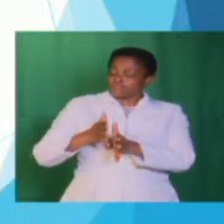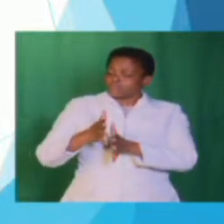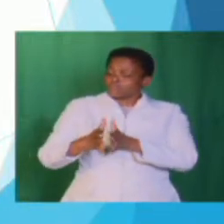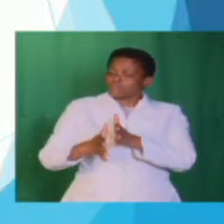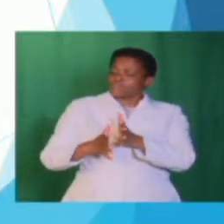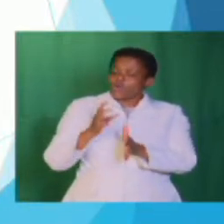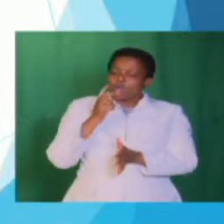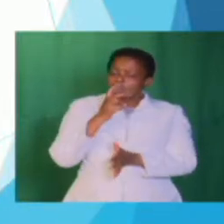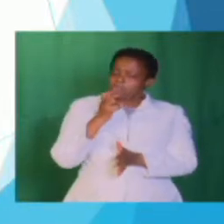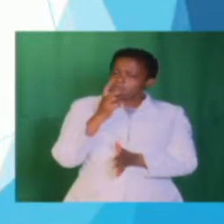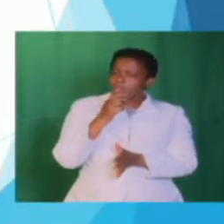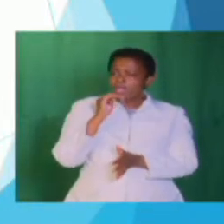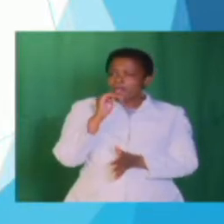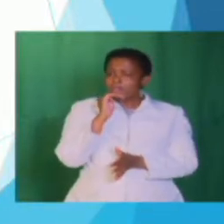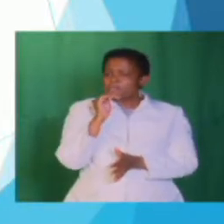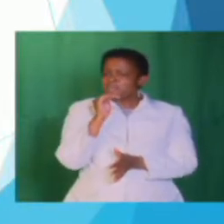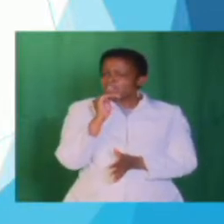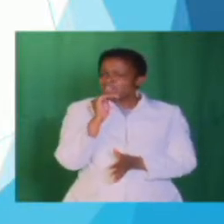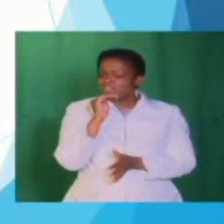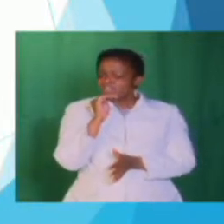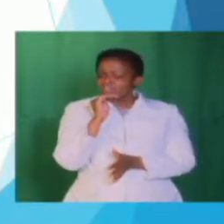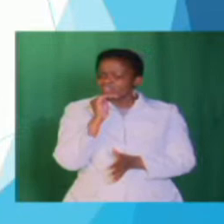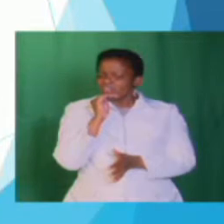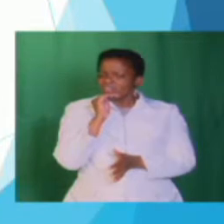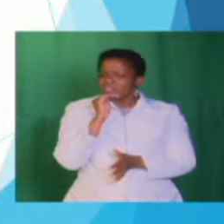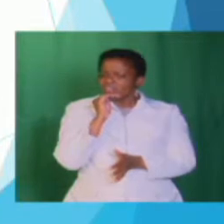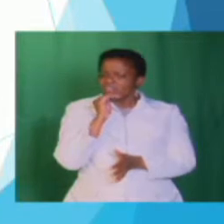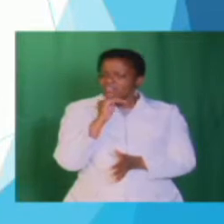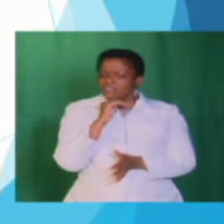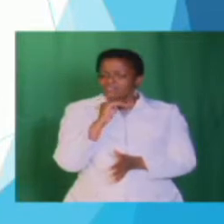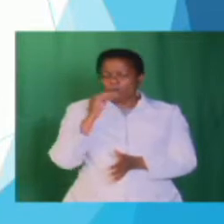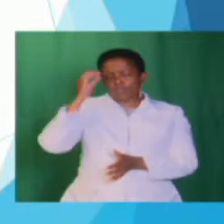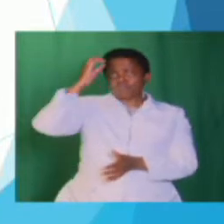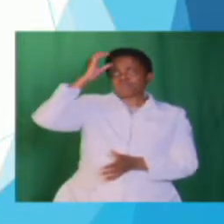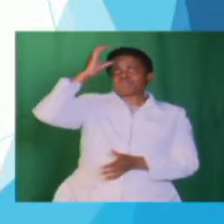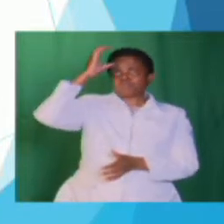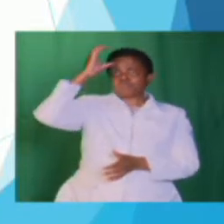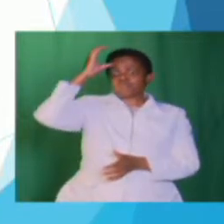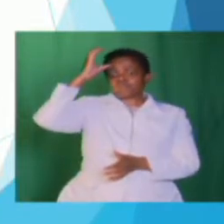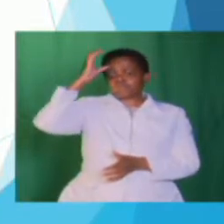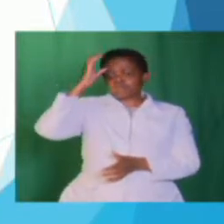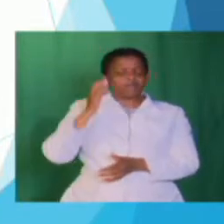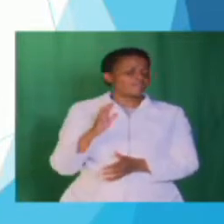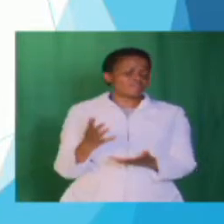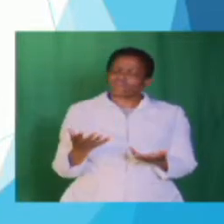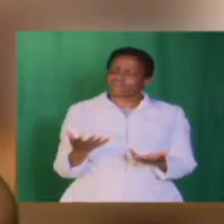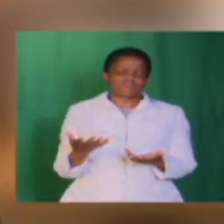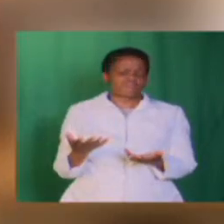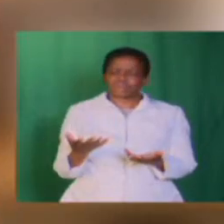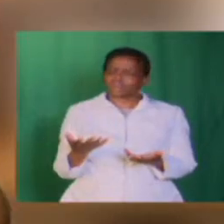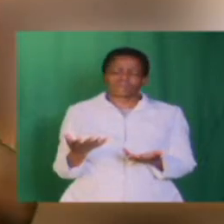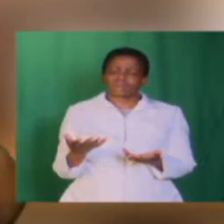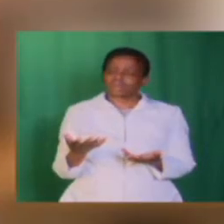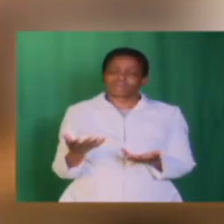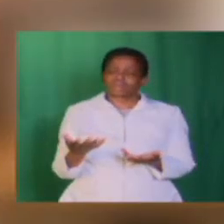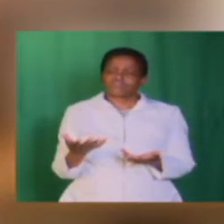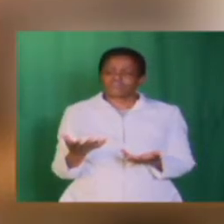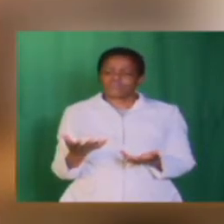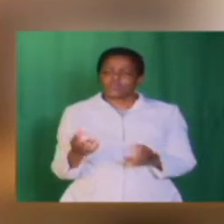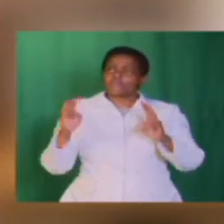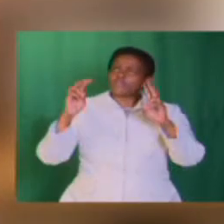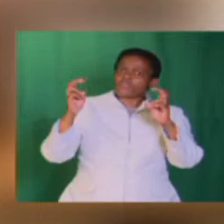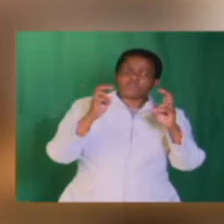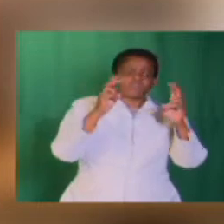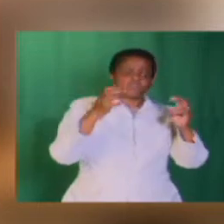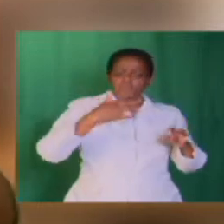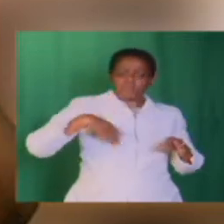not necessarily mean that you are very knowledgeable about that topic. It does not mean that every topic that